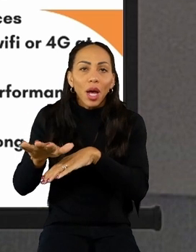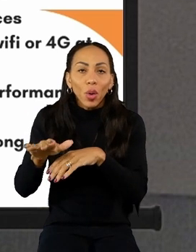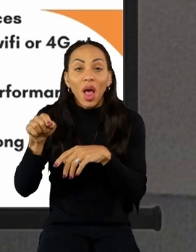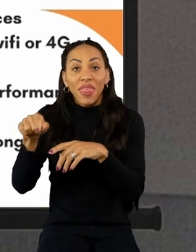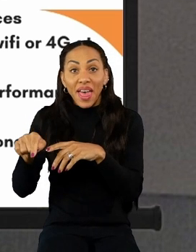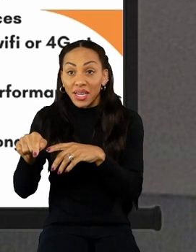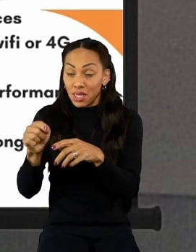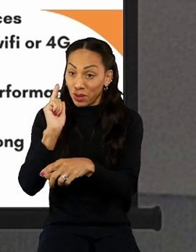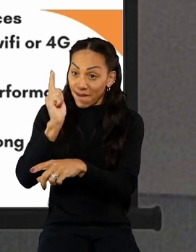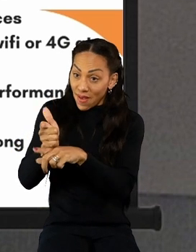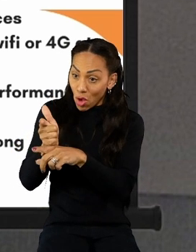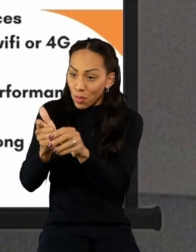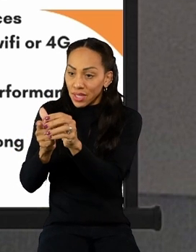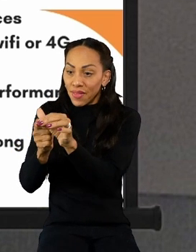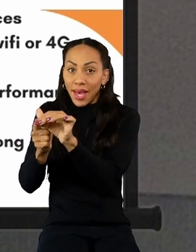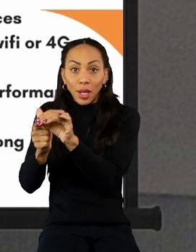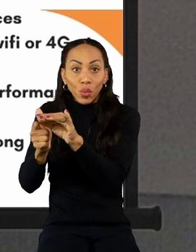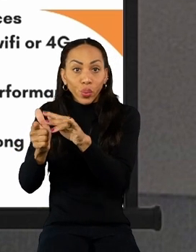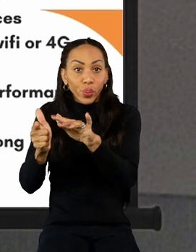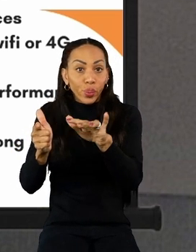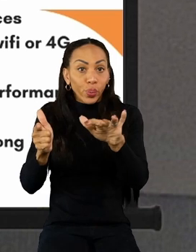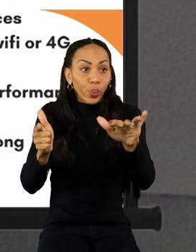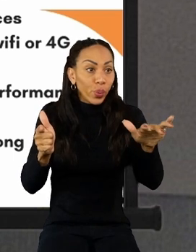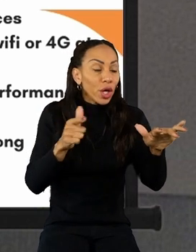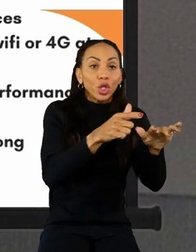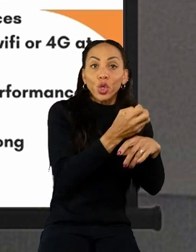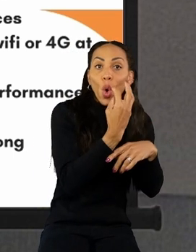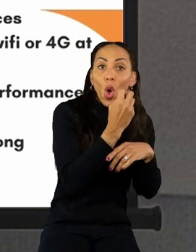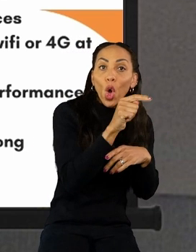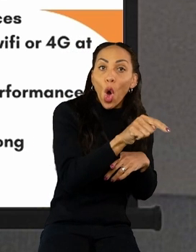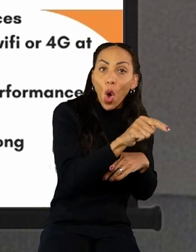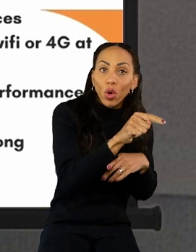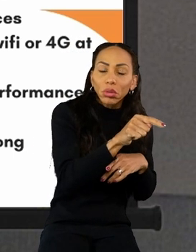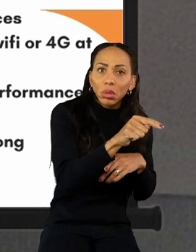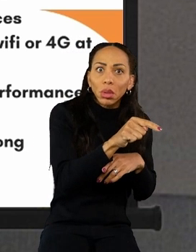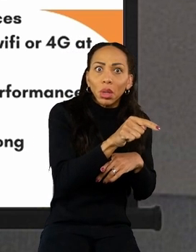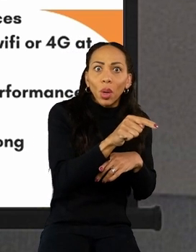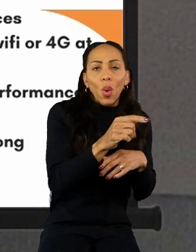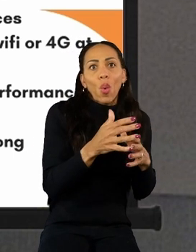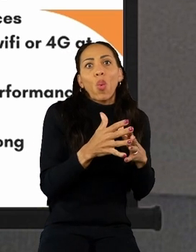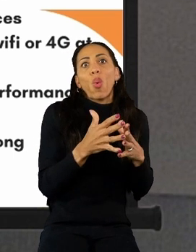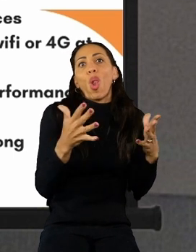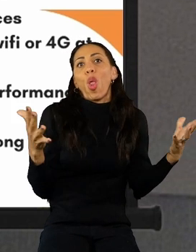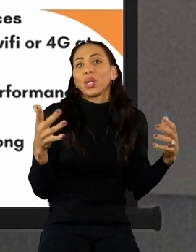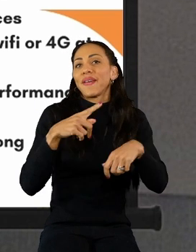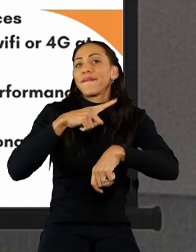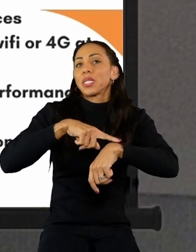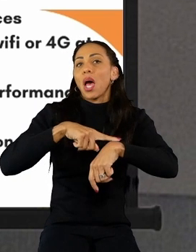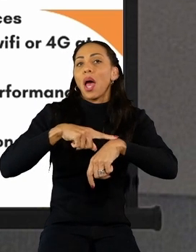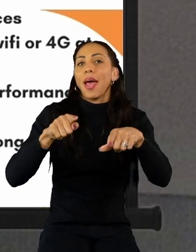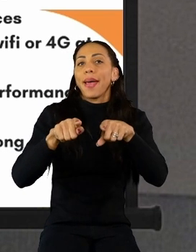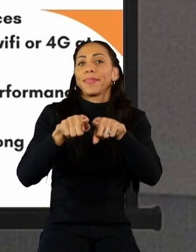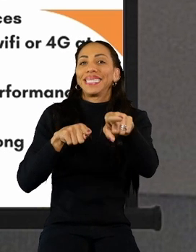studio setup. And this was then beamed into the performance in Hong Kong. So